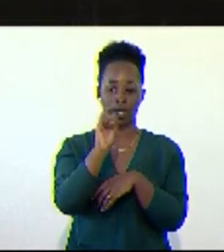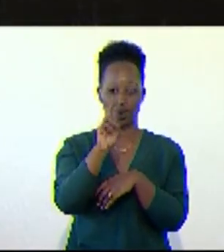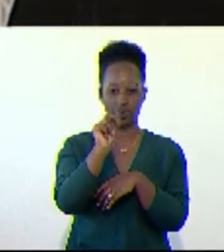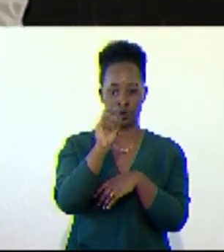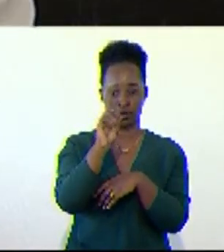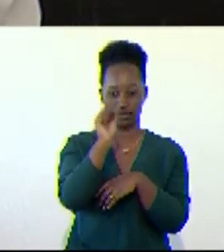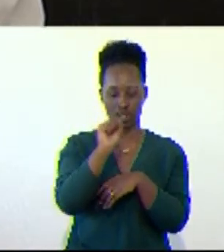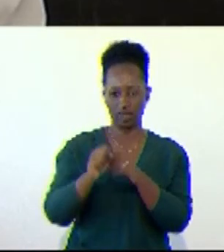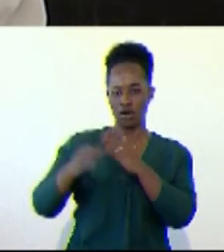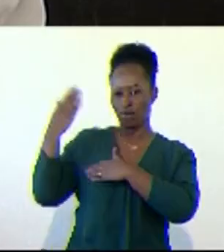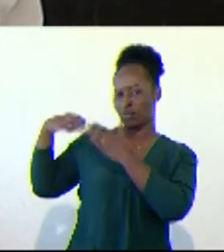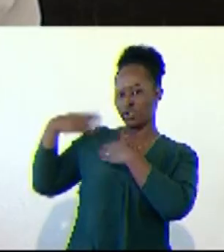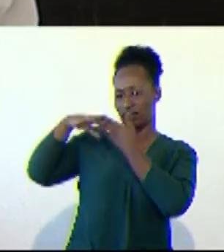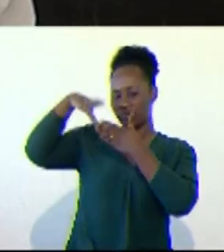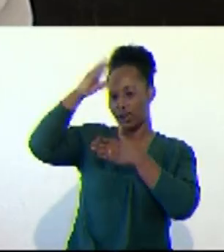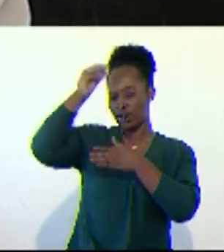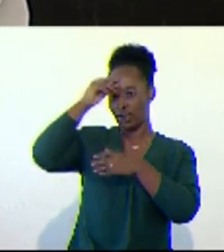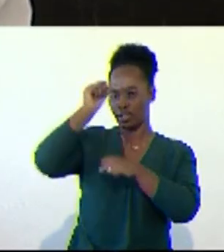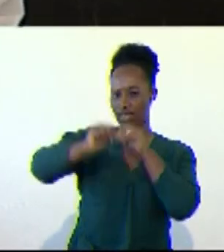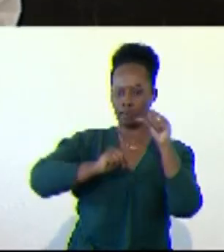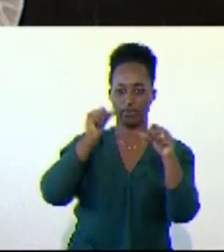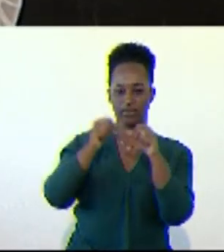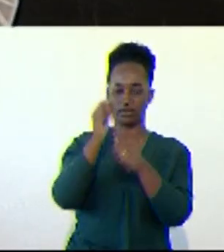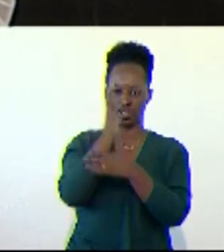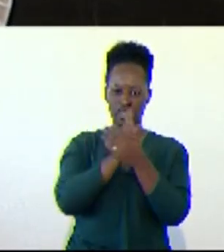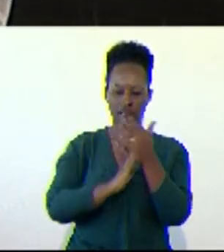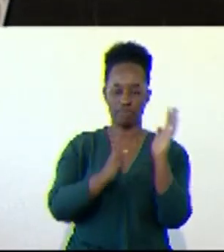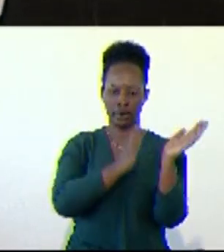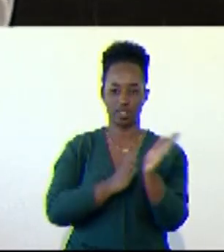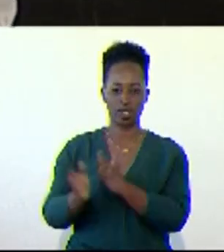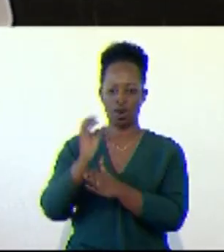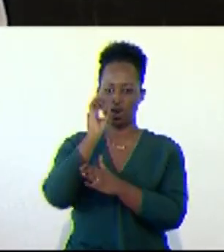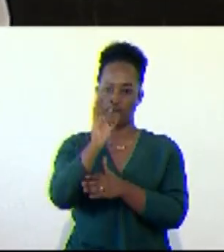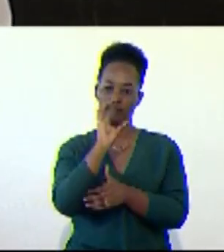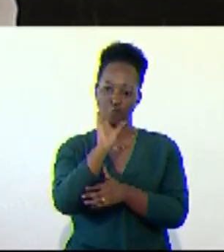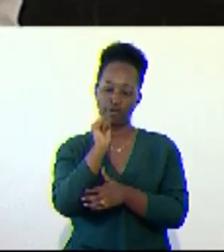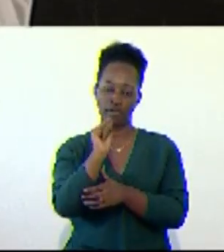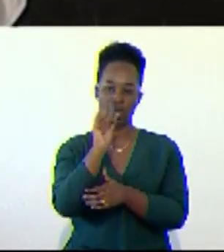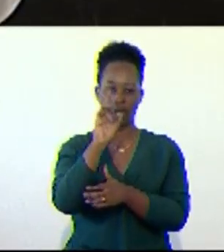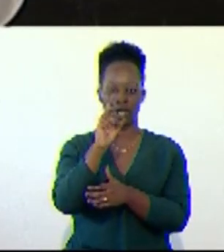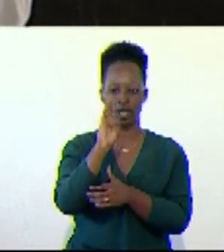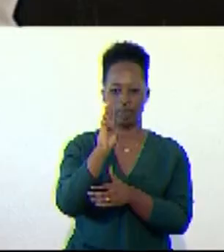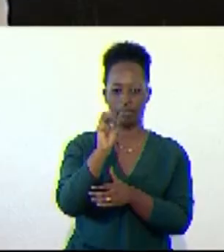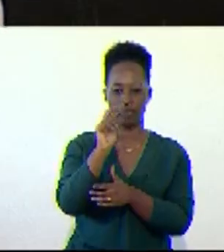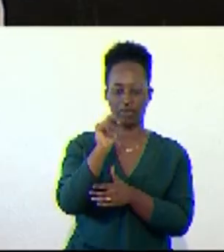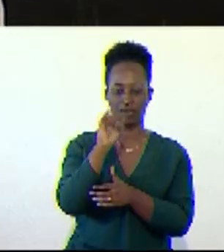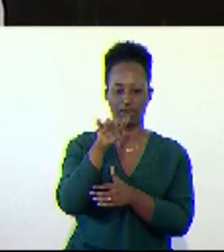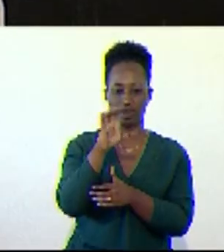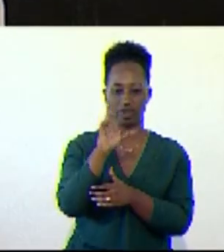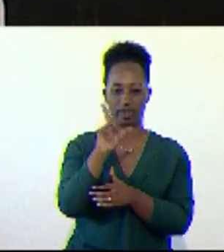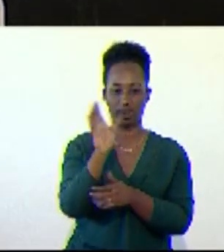of carbonyl compounds. And today we will go on with the same unit, but with a new